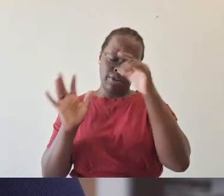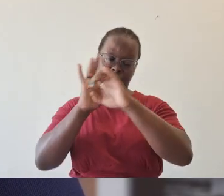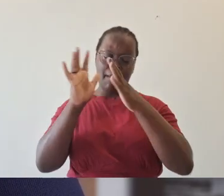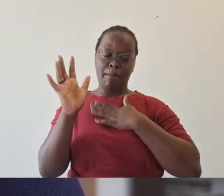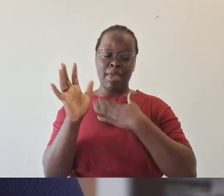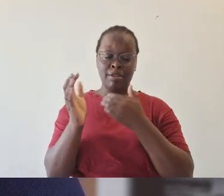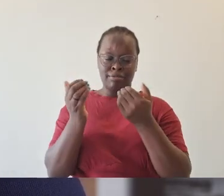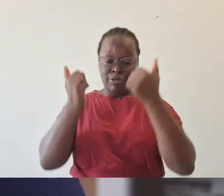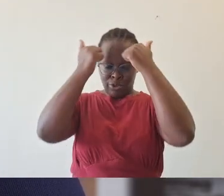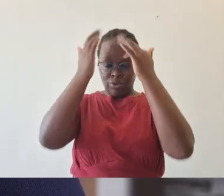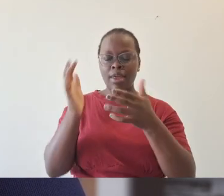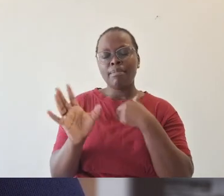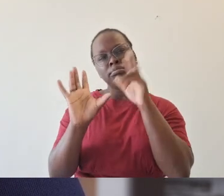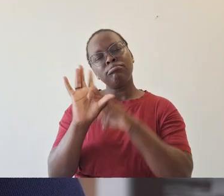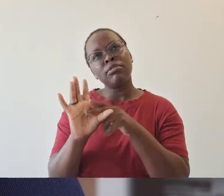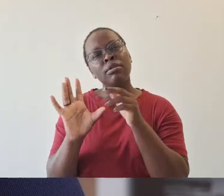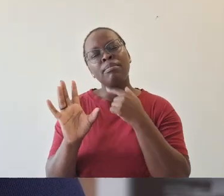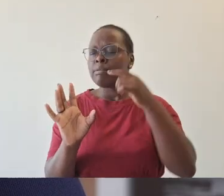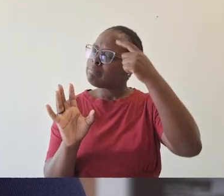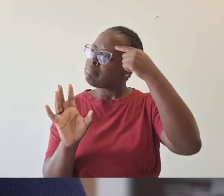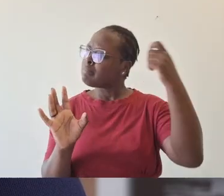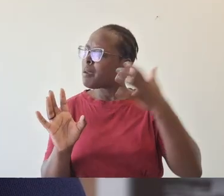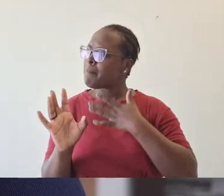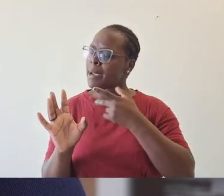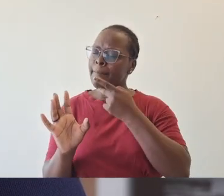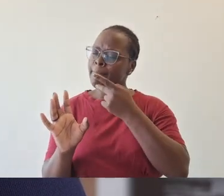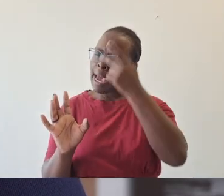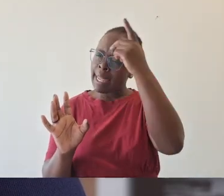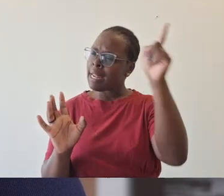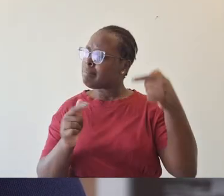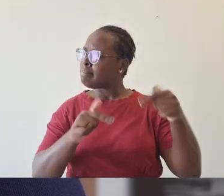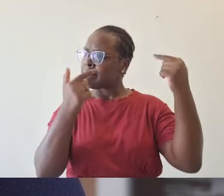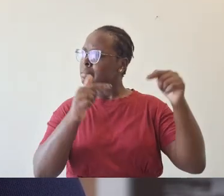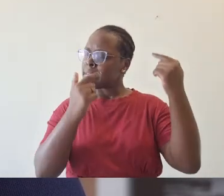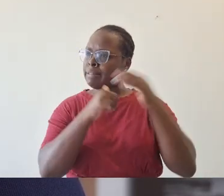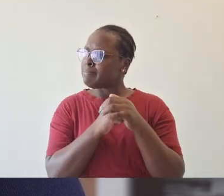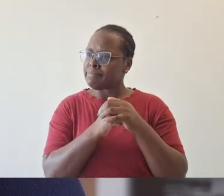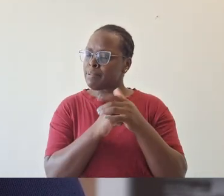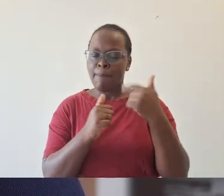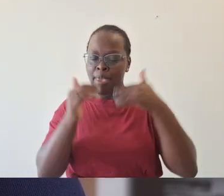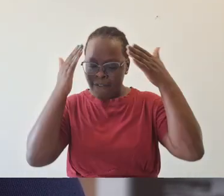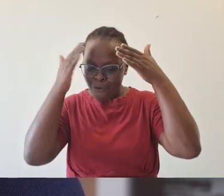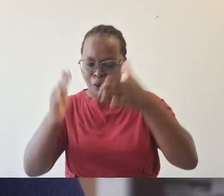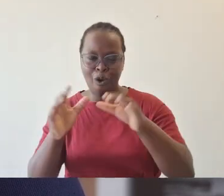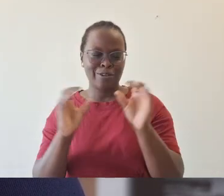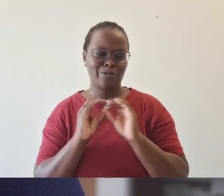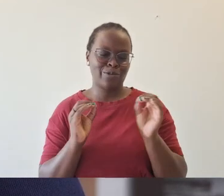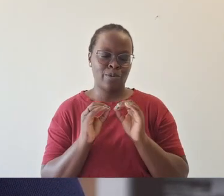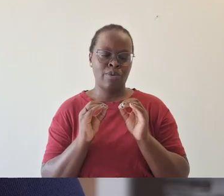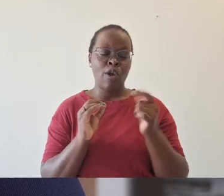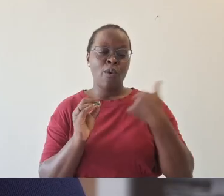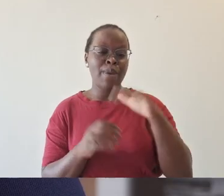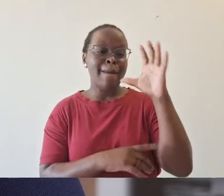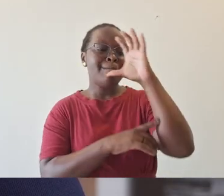and I found her crying, I'm not going to listen to what the teacher is saying. And I think we've missed a lot of that. We've missed opportunities to really